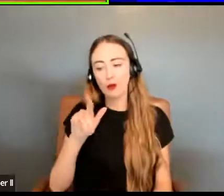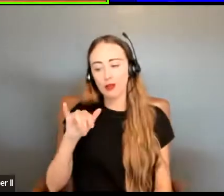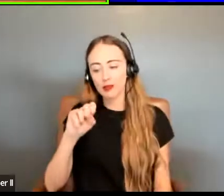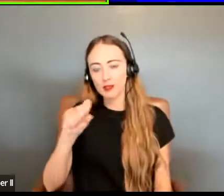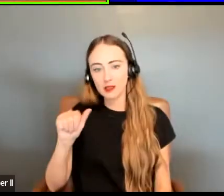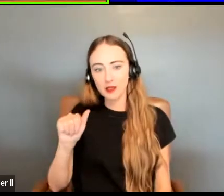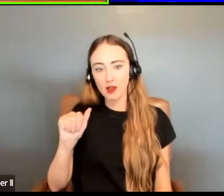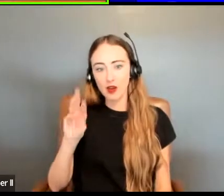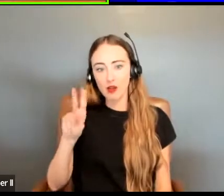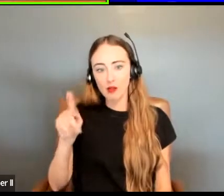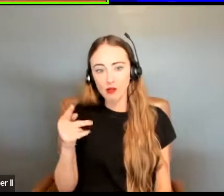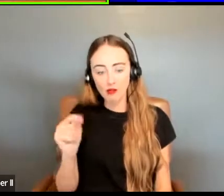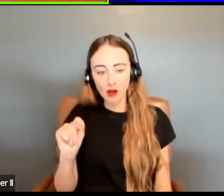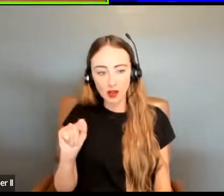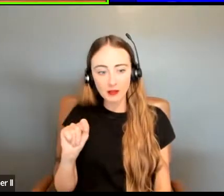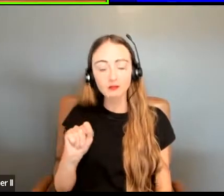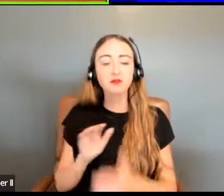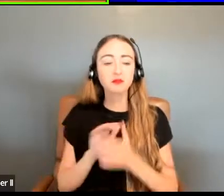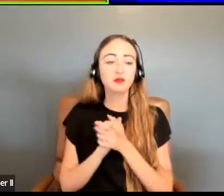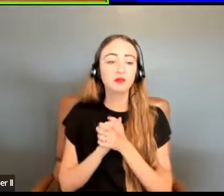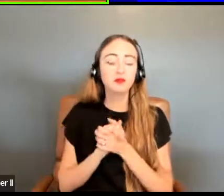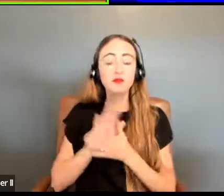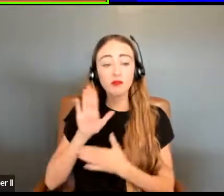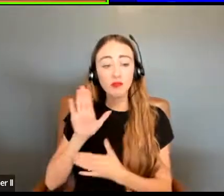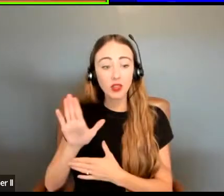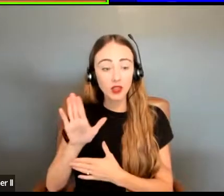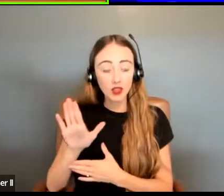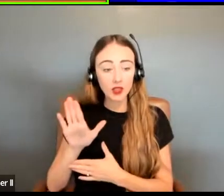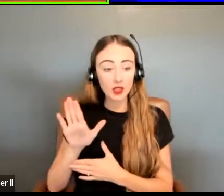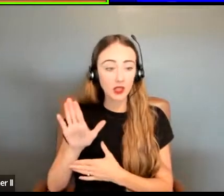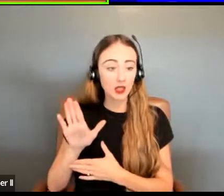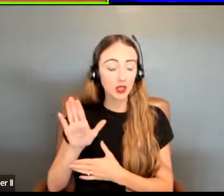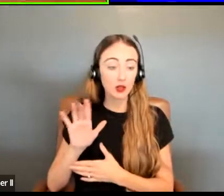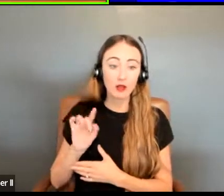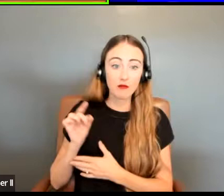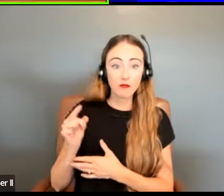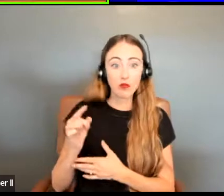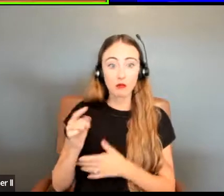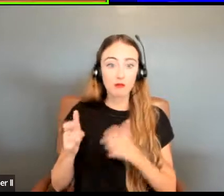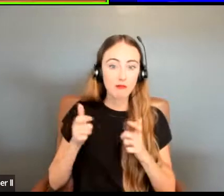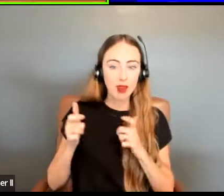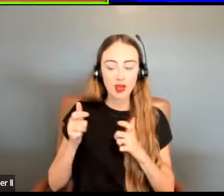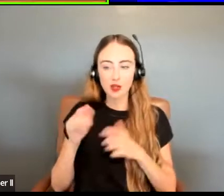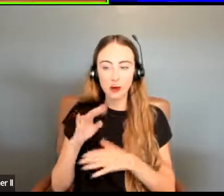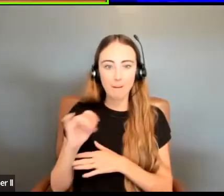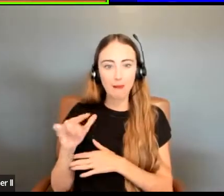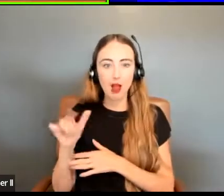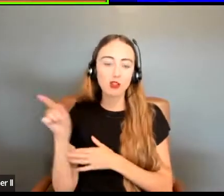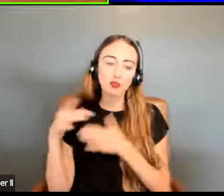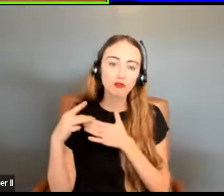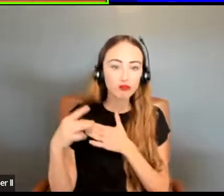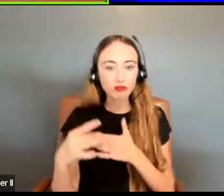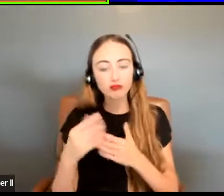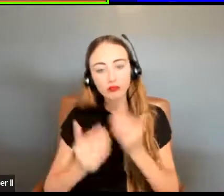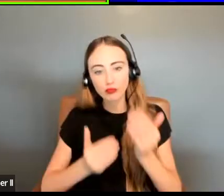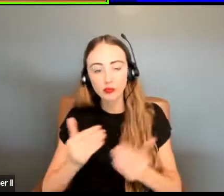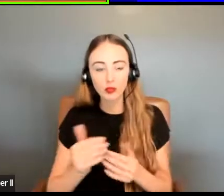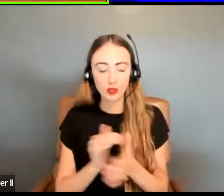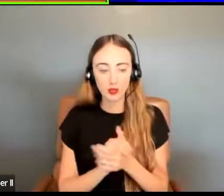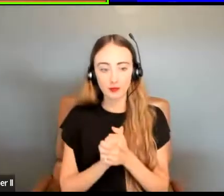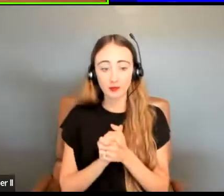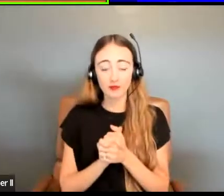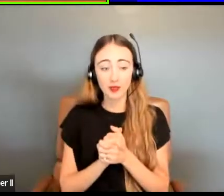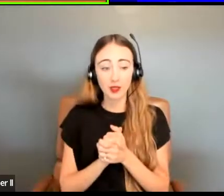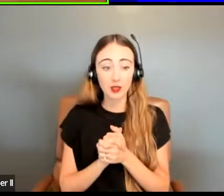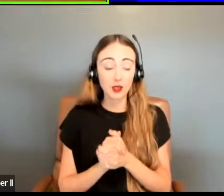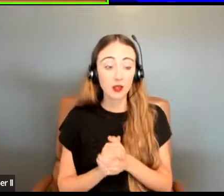on Government Operations and Facilities for whom this was the first major bill she shepherded through the legislative process. A key element